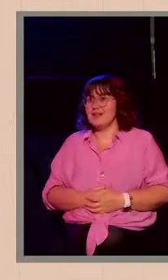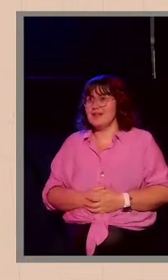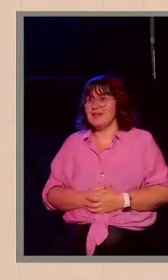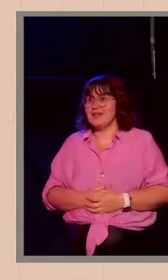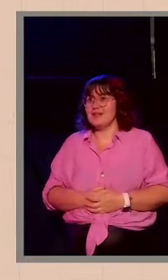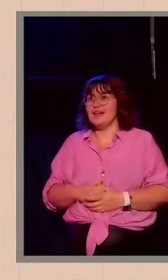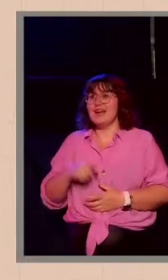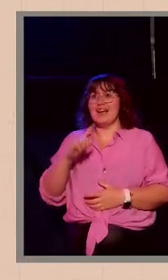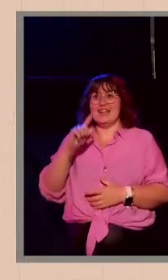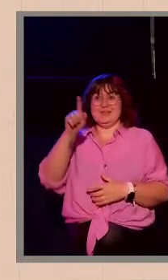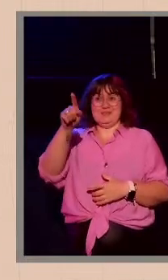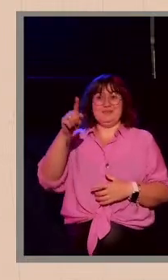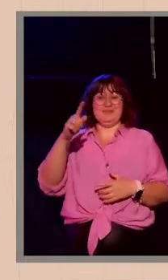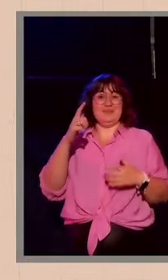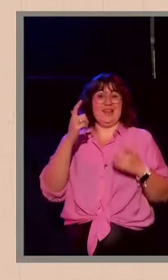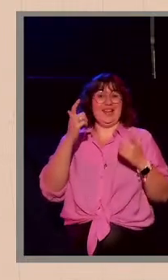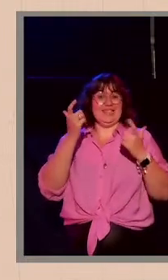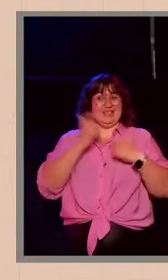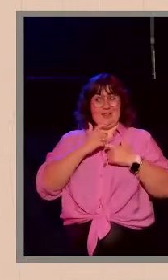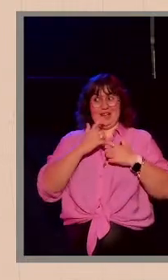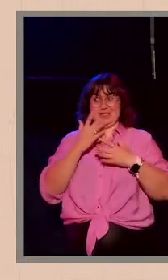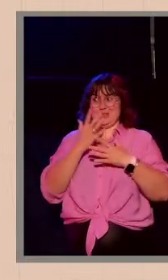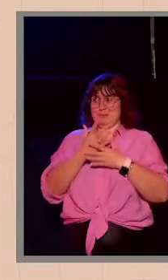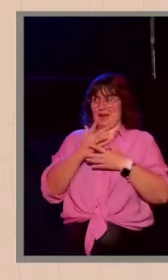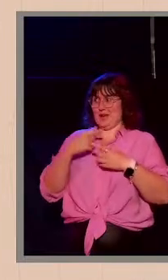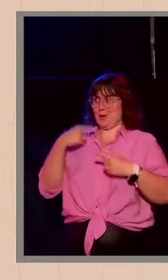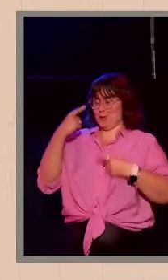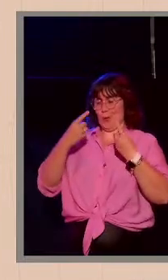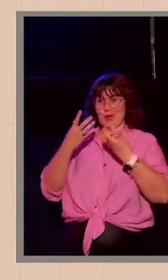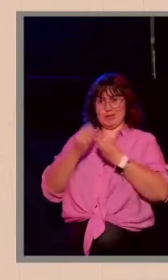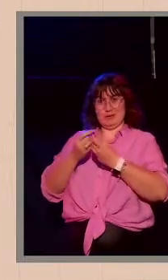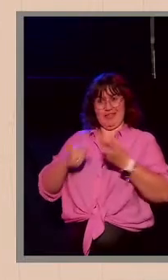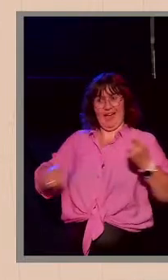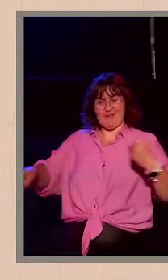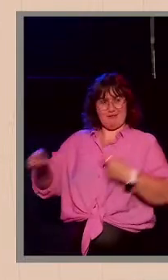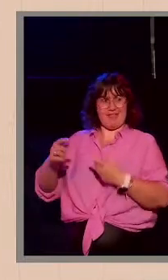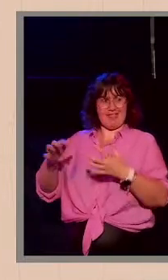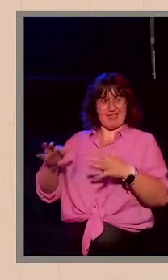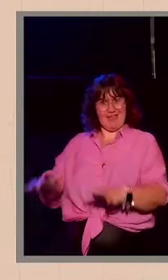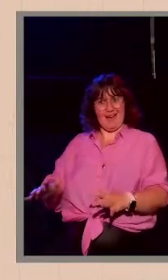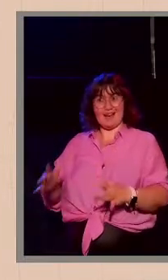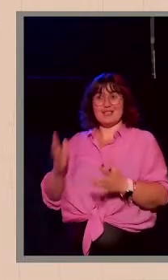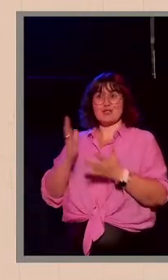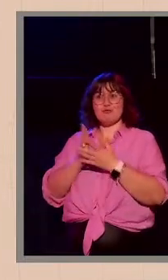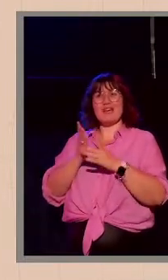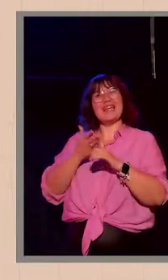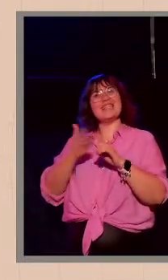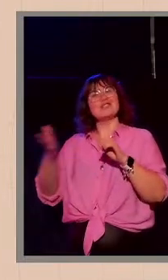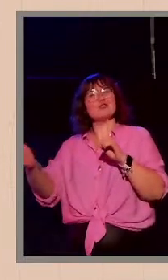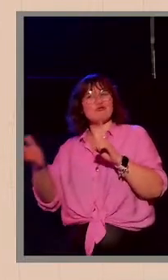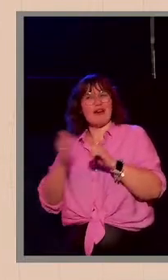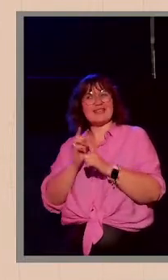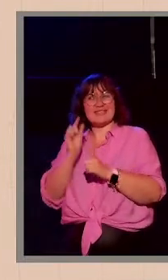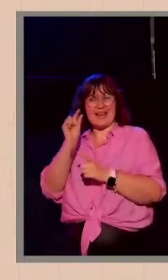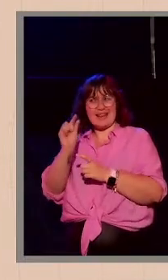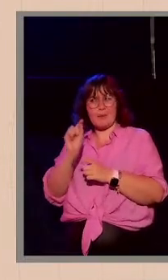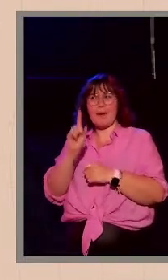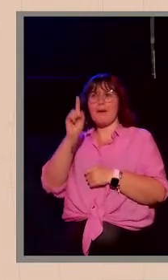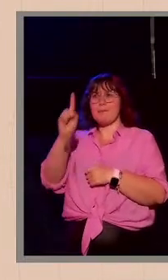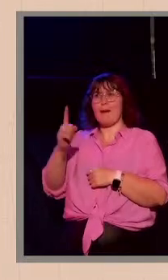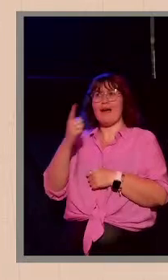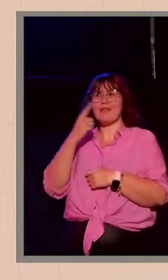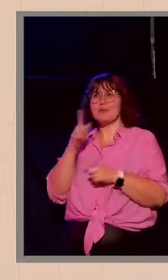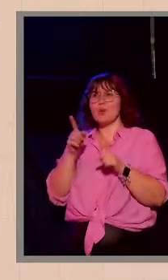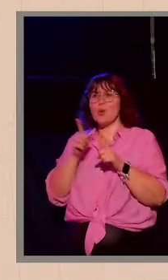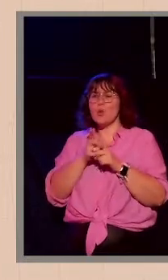It's fun to make noise with all the things there, so that is, I guess, distracting from it, but then you also listen